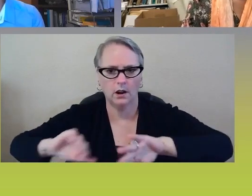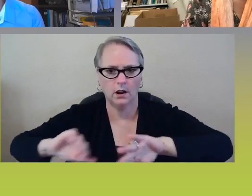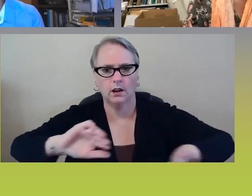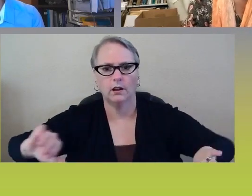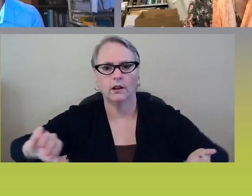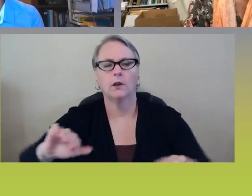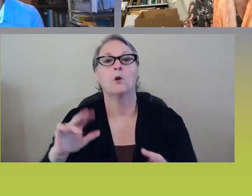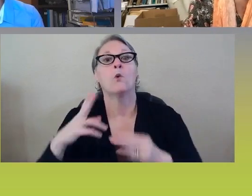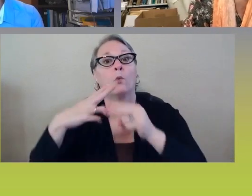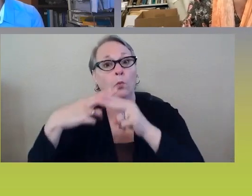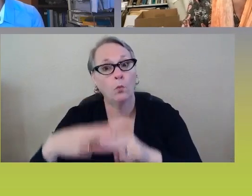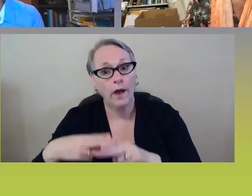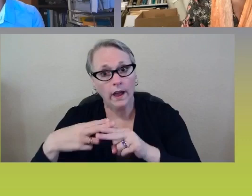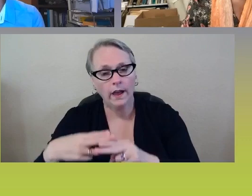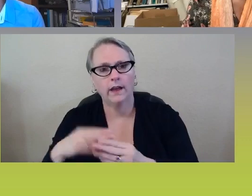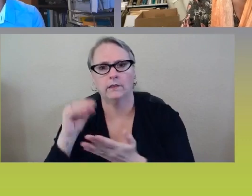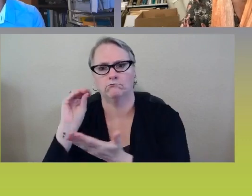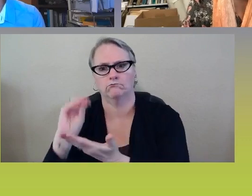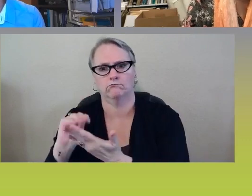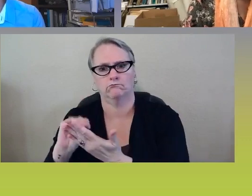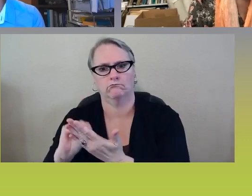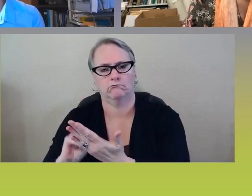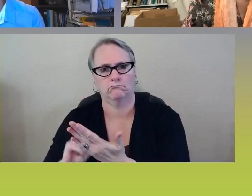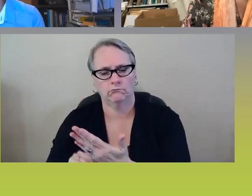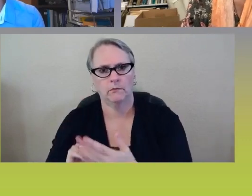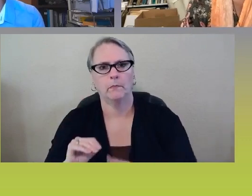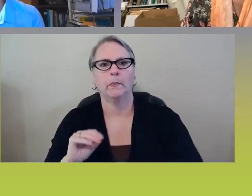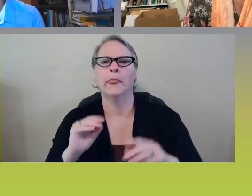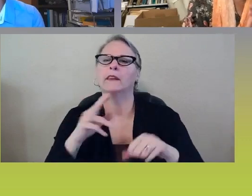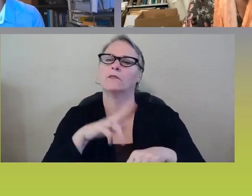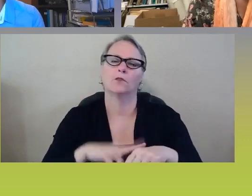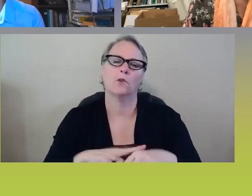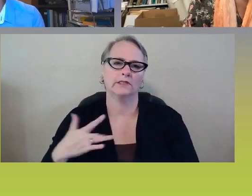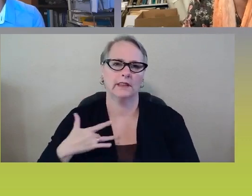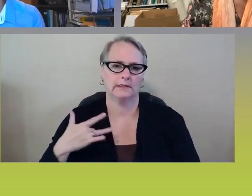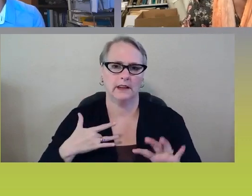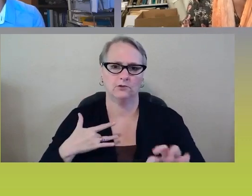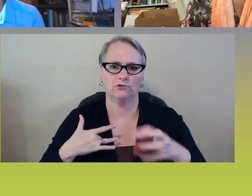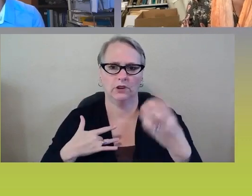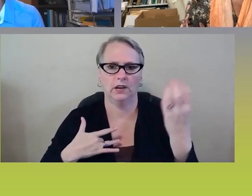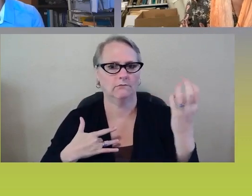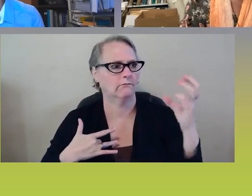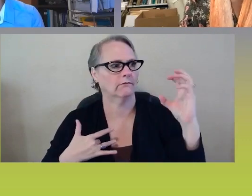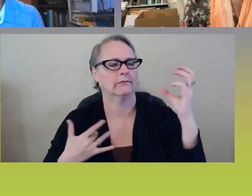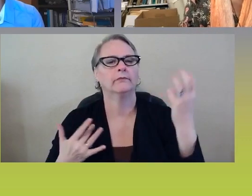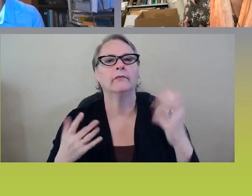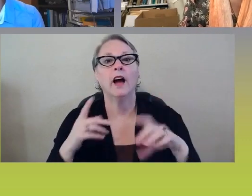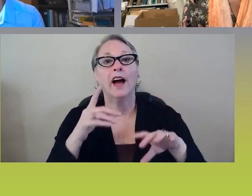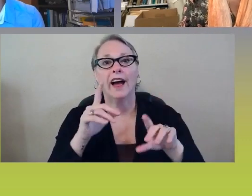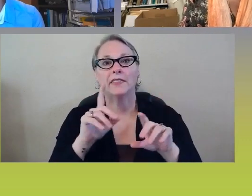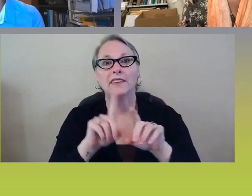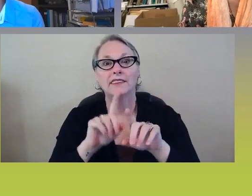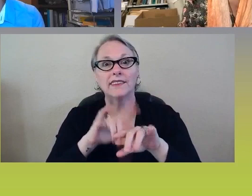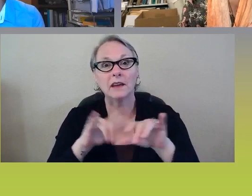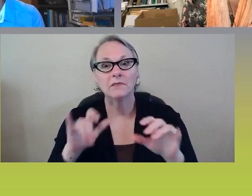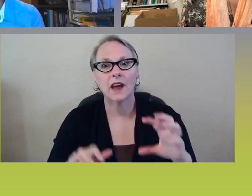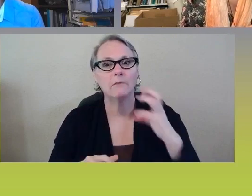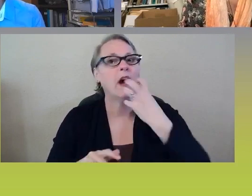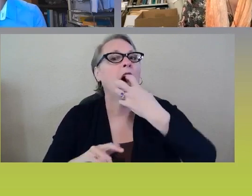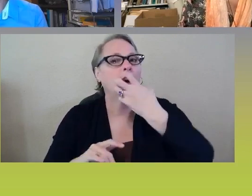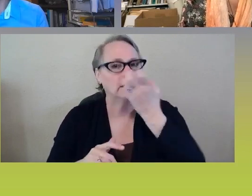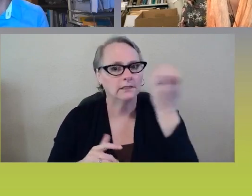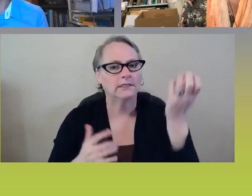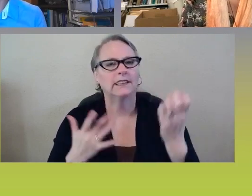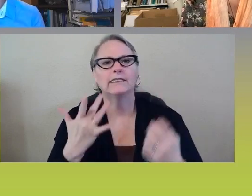course weighing and all of that, and of course the sensory. And at the same time, they are tasting. And this is